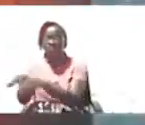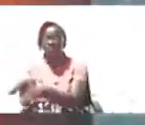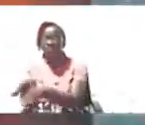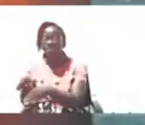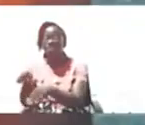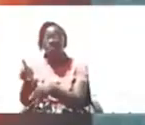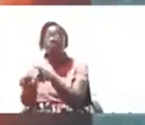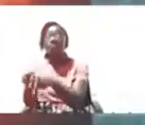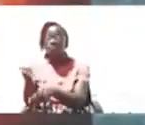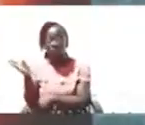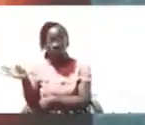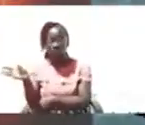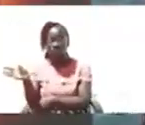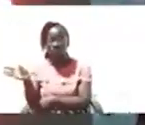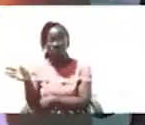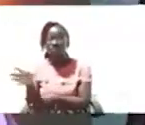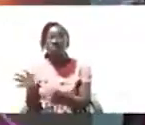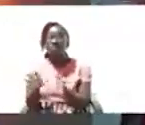A